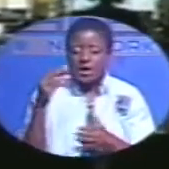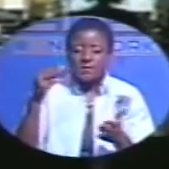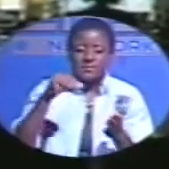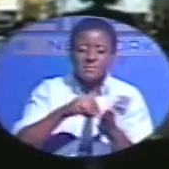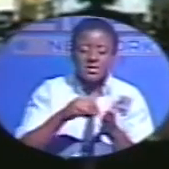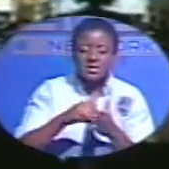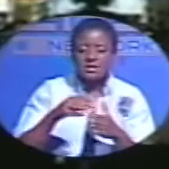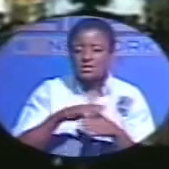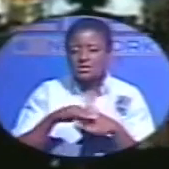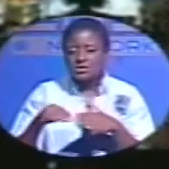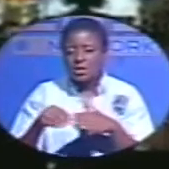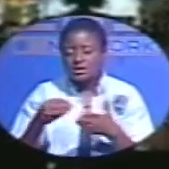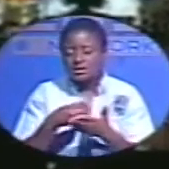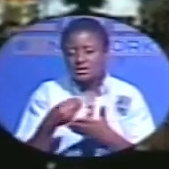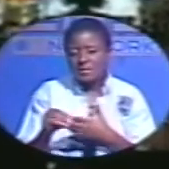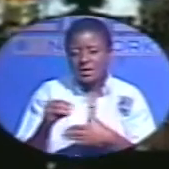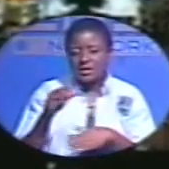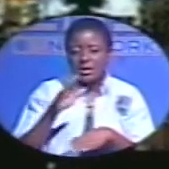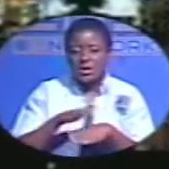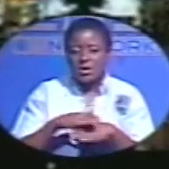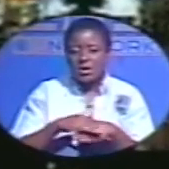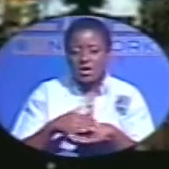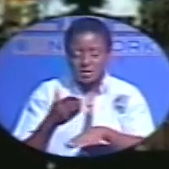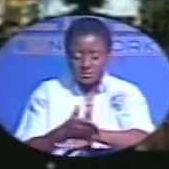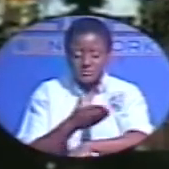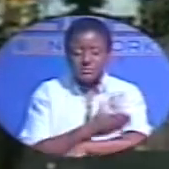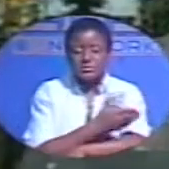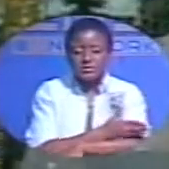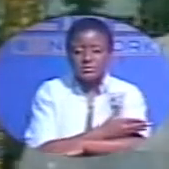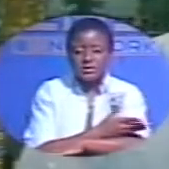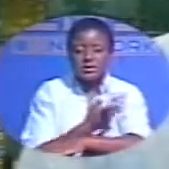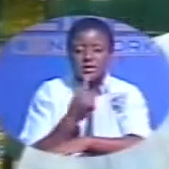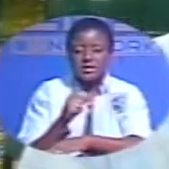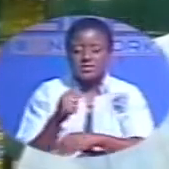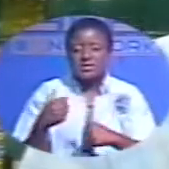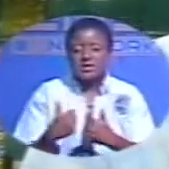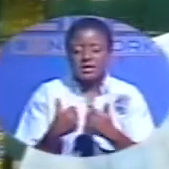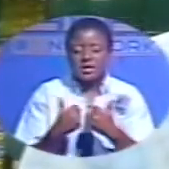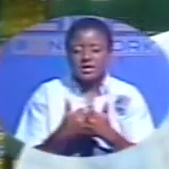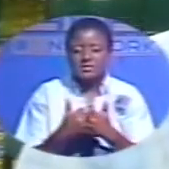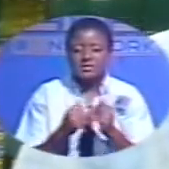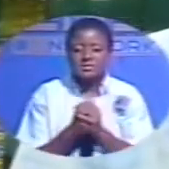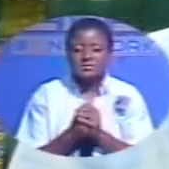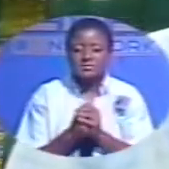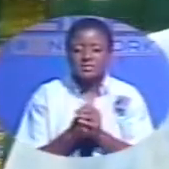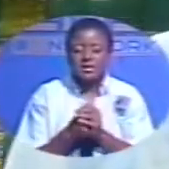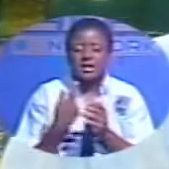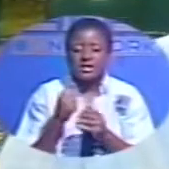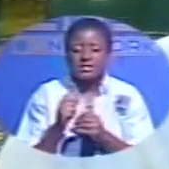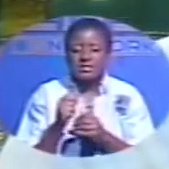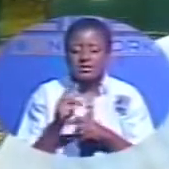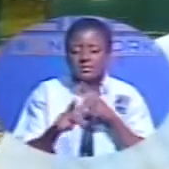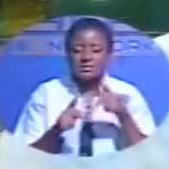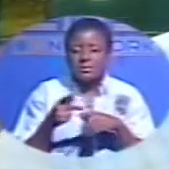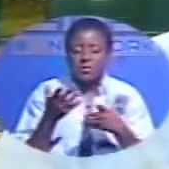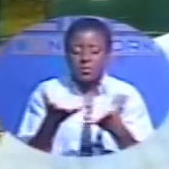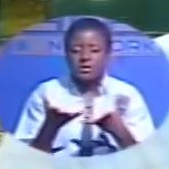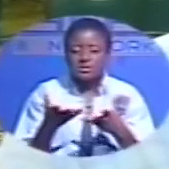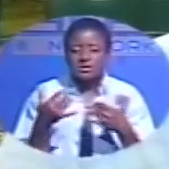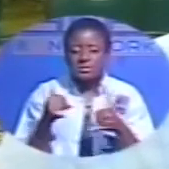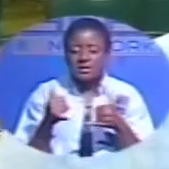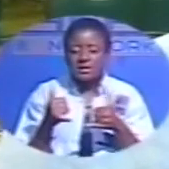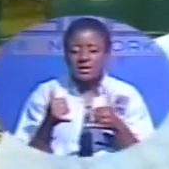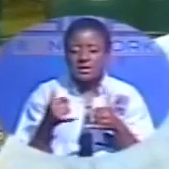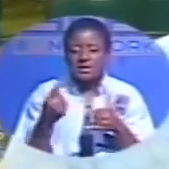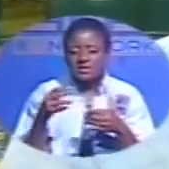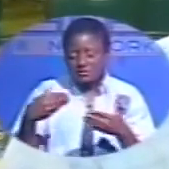but infrastructure too. We find that casino customers tend to want to play the newest versions of whatever is out there. So we